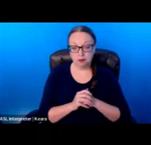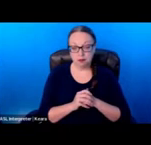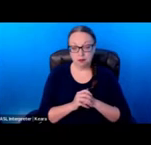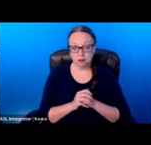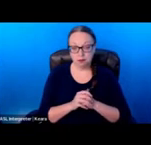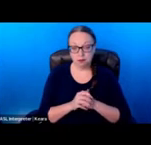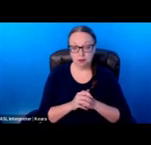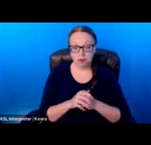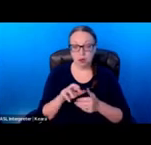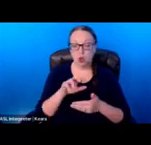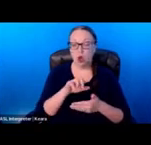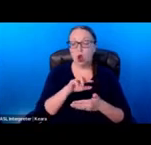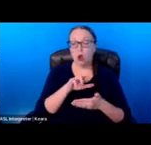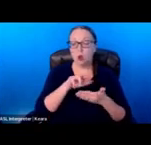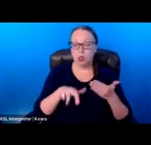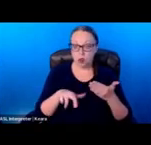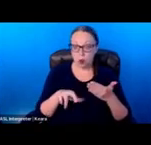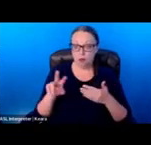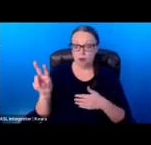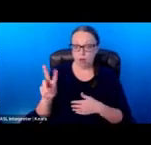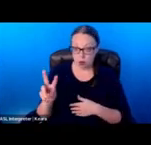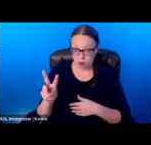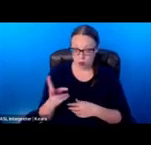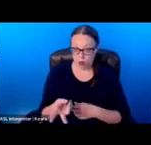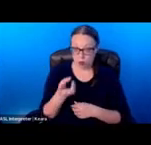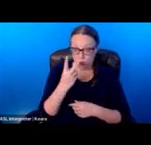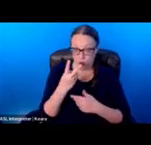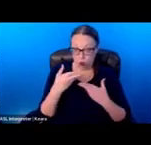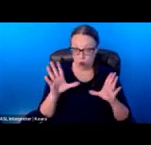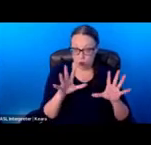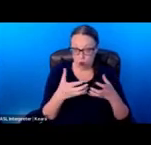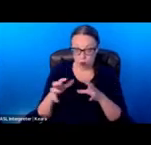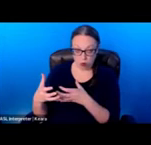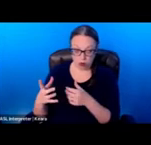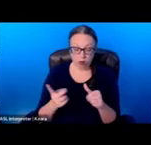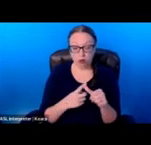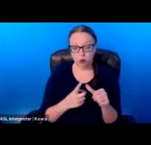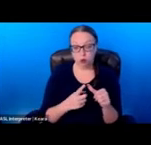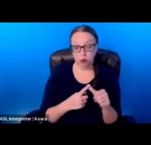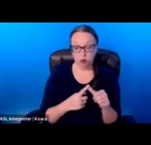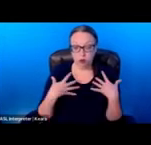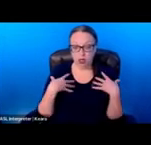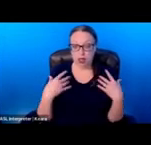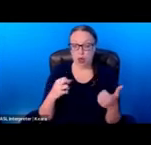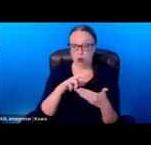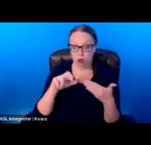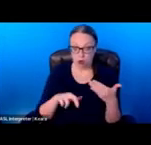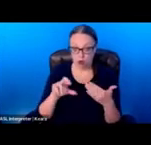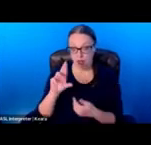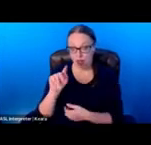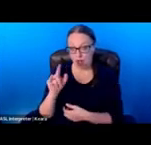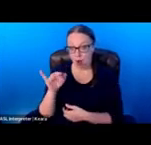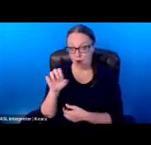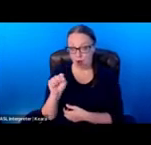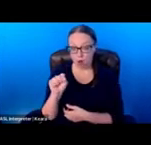Our outcome variables focused on two general categories. The first was a set of health outcomes. So there are